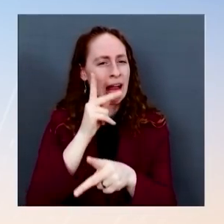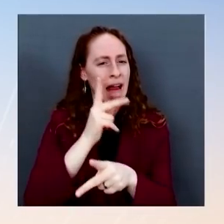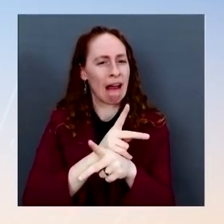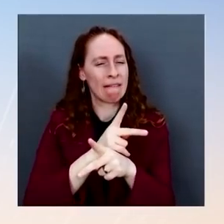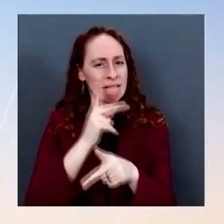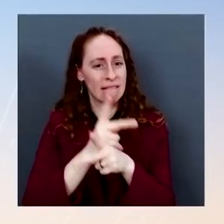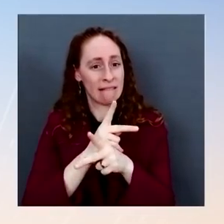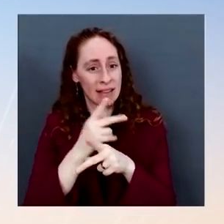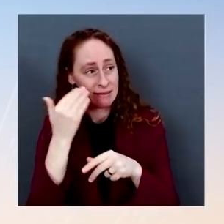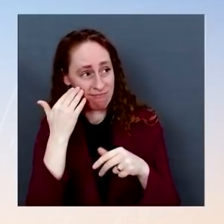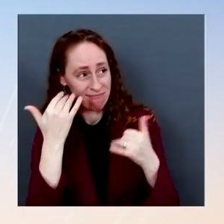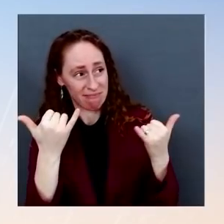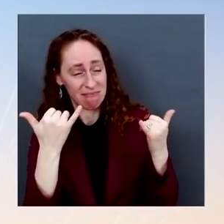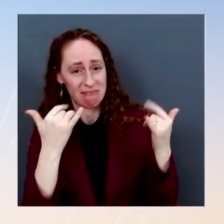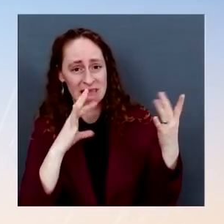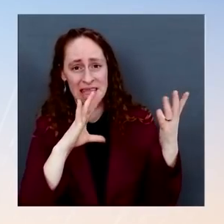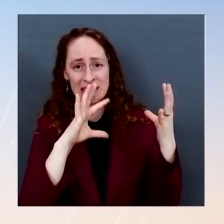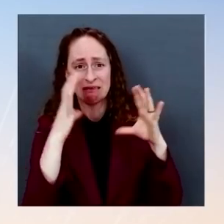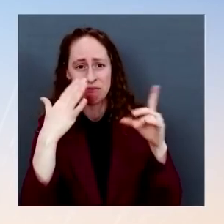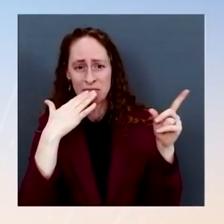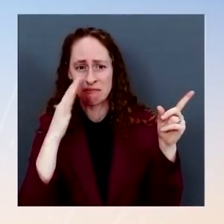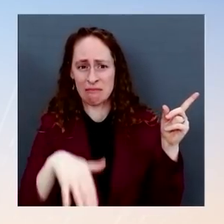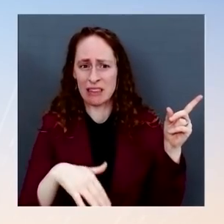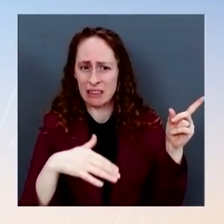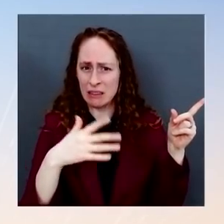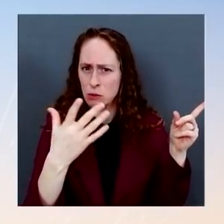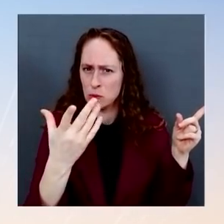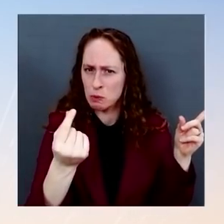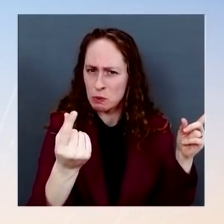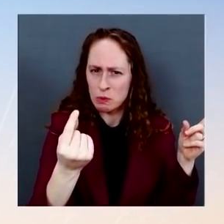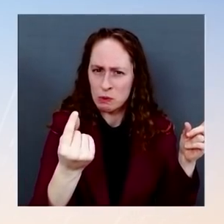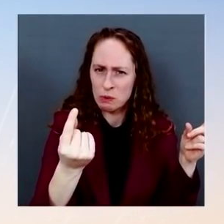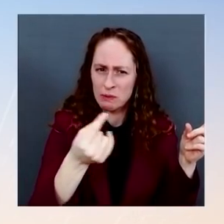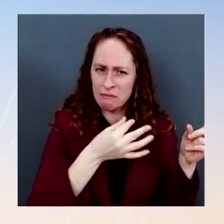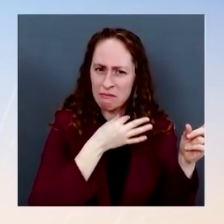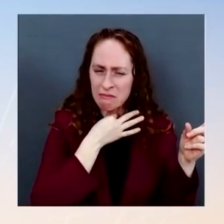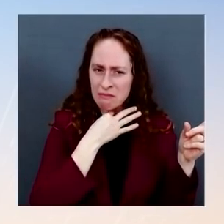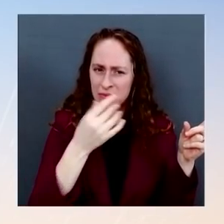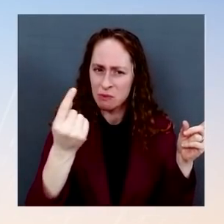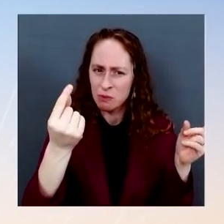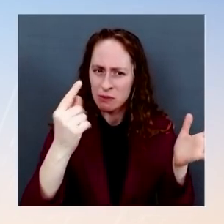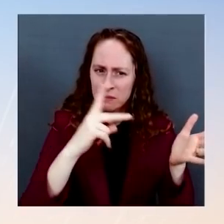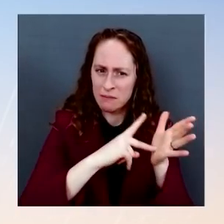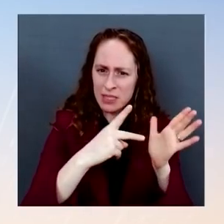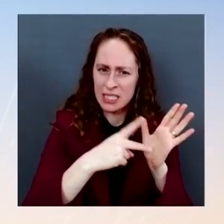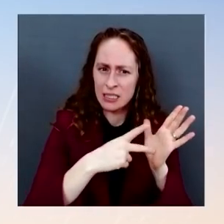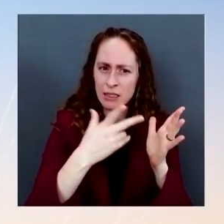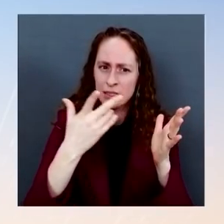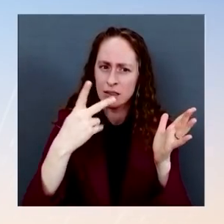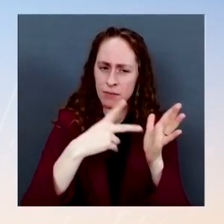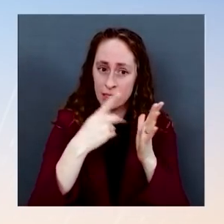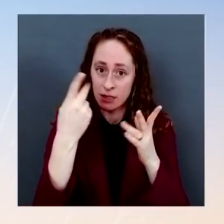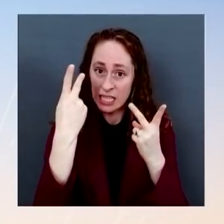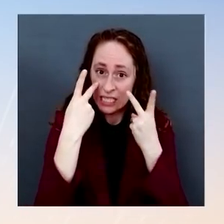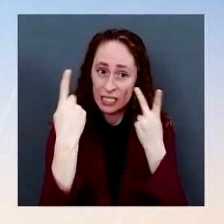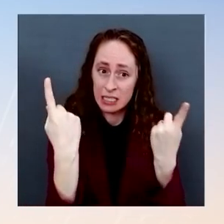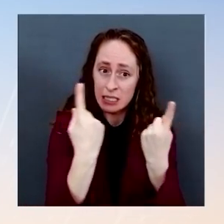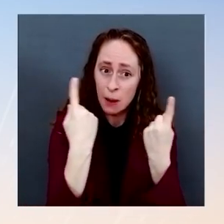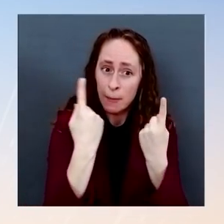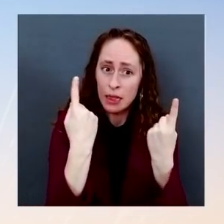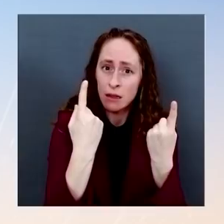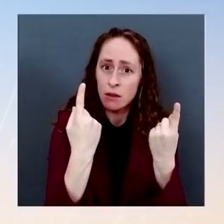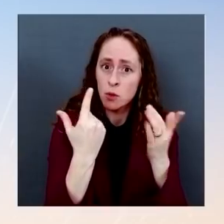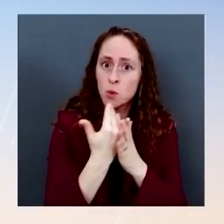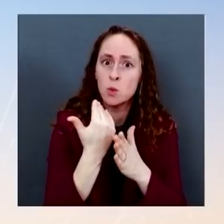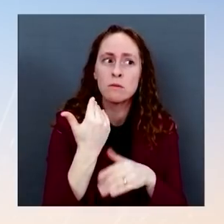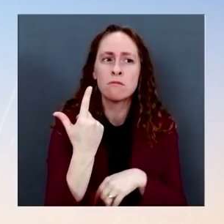new? Well, let me first say that the travel advisory for Ukraine remains a level 4. Do not travel due to COVID-19.